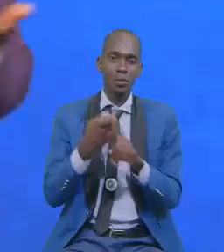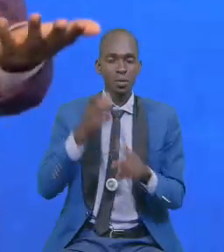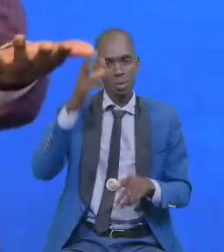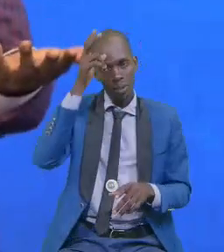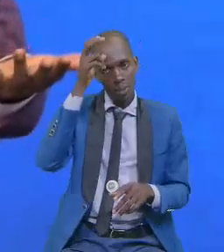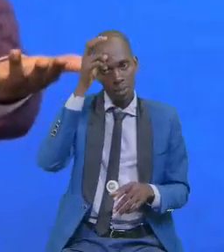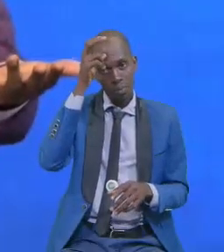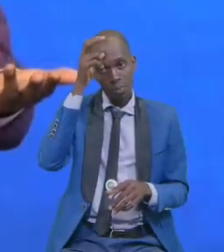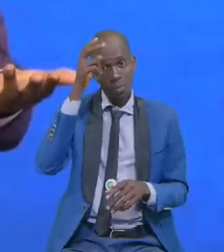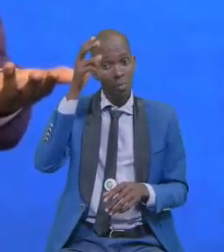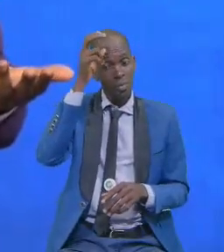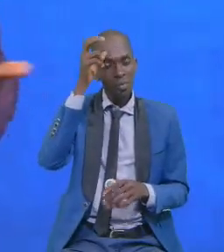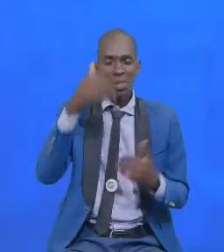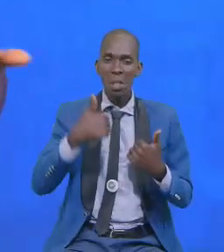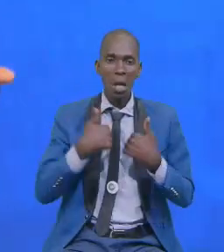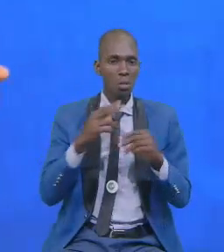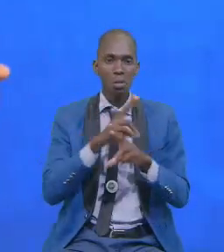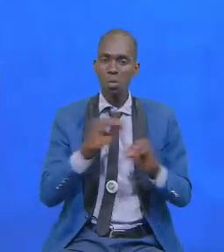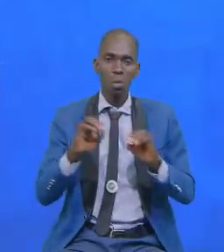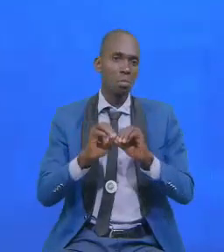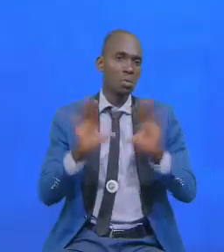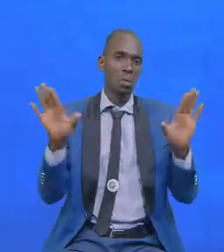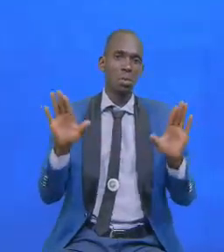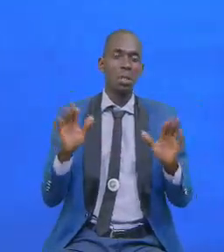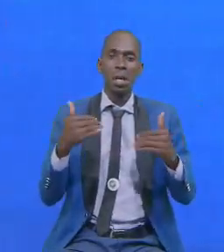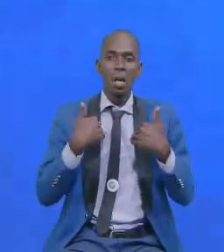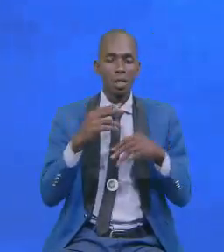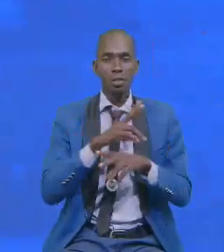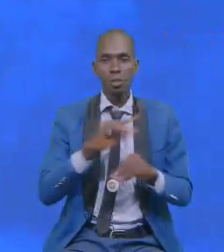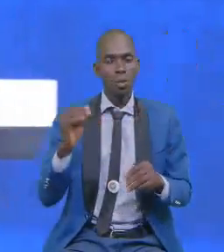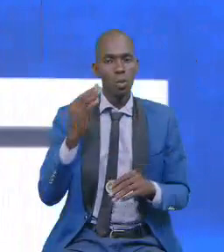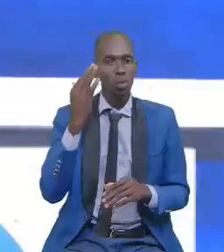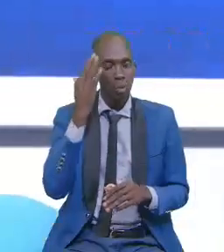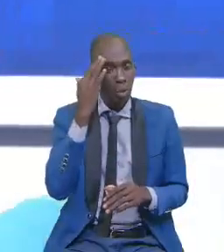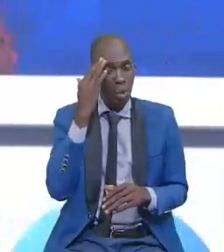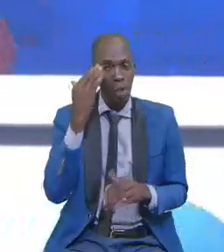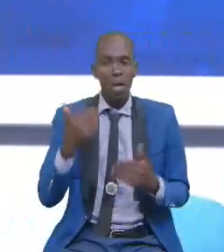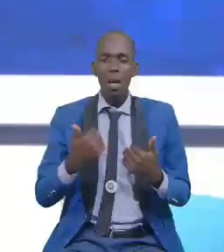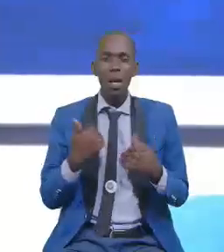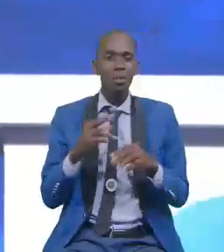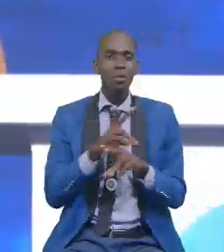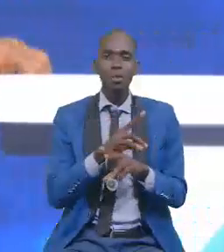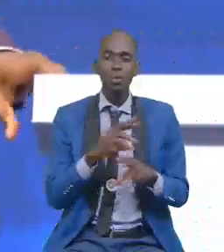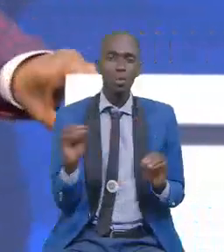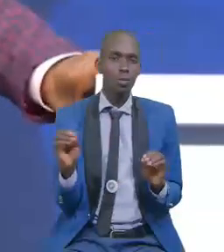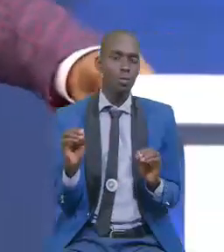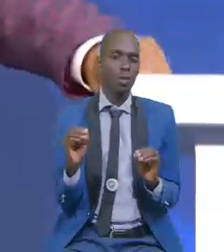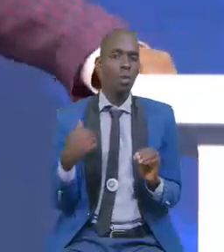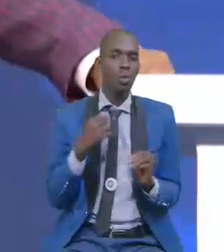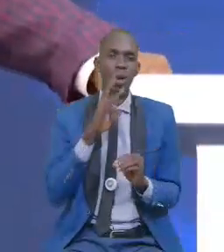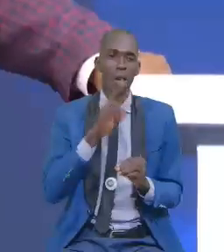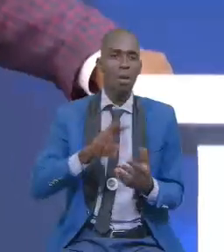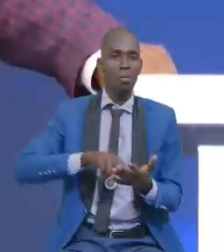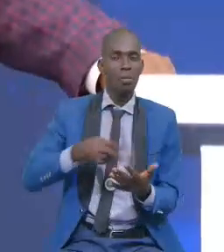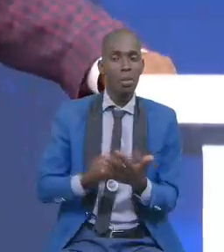He has no light. He has no good knowledge. He has no good news. And we are falling into